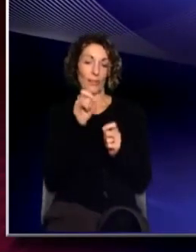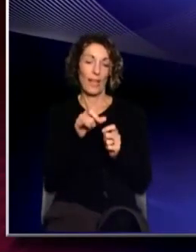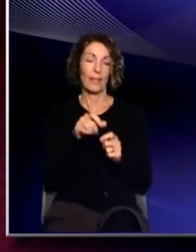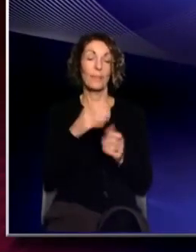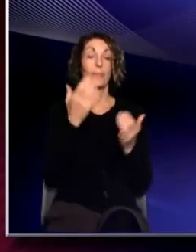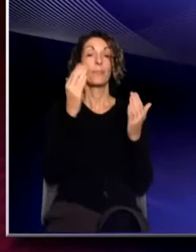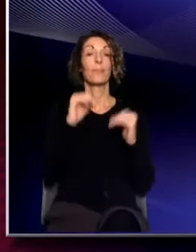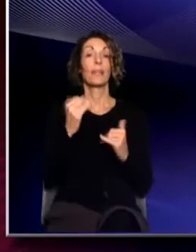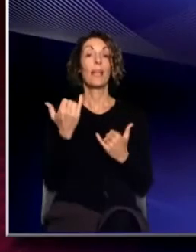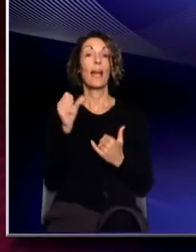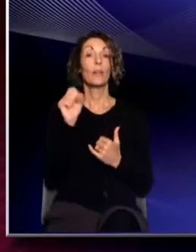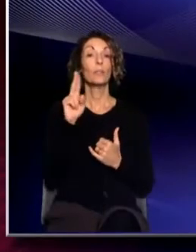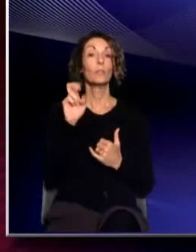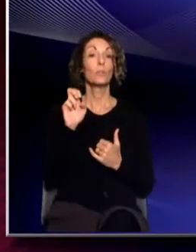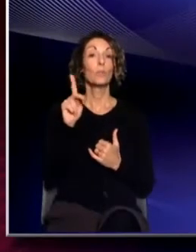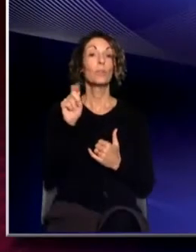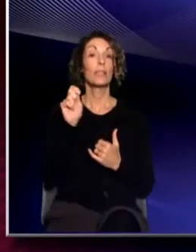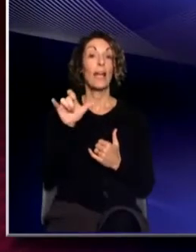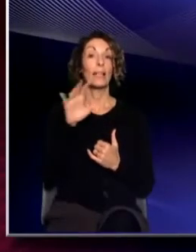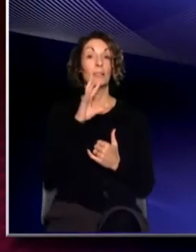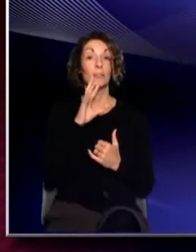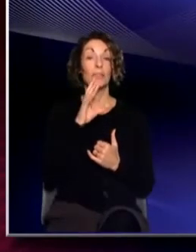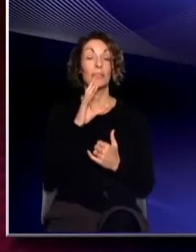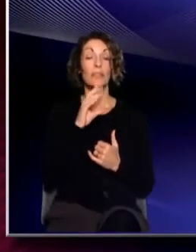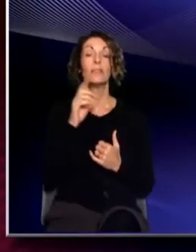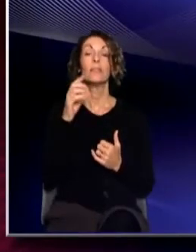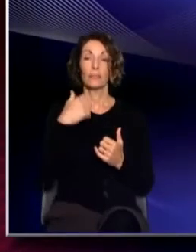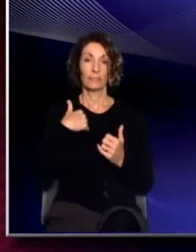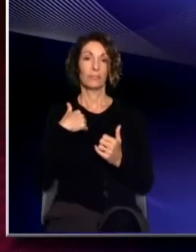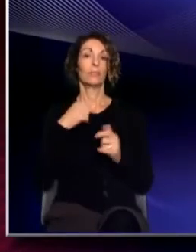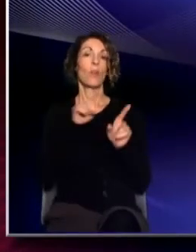Suke. I also think part of